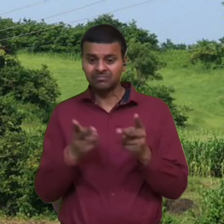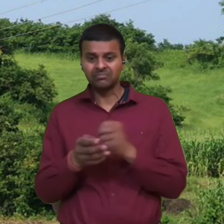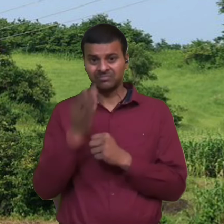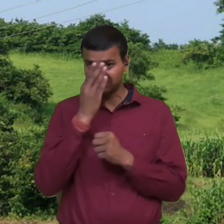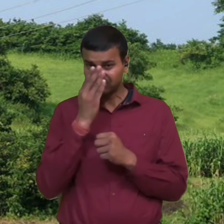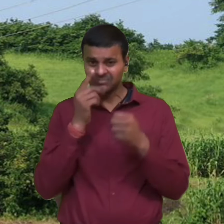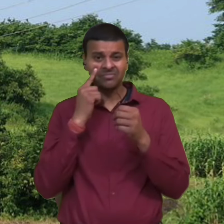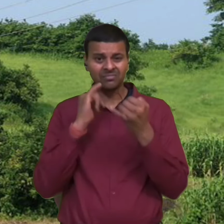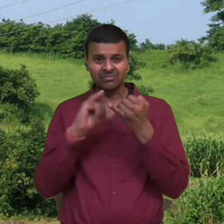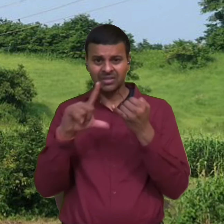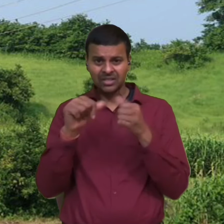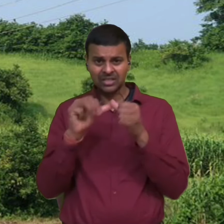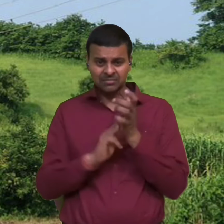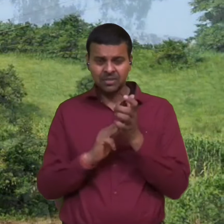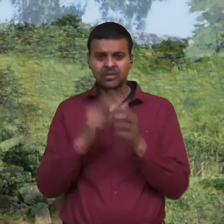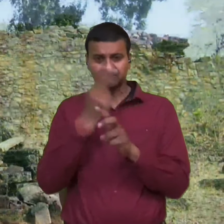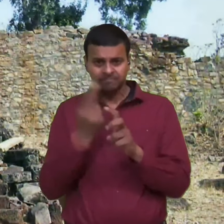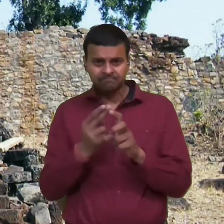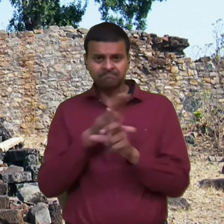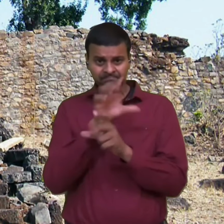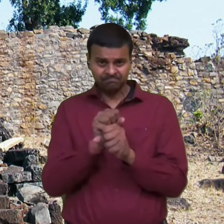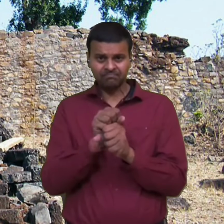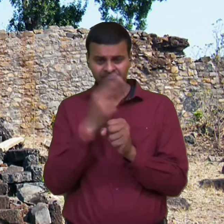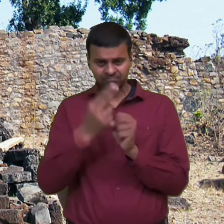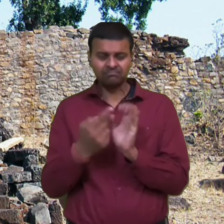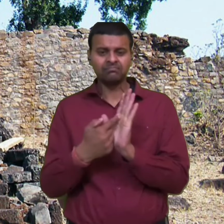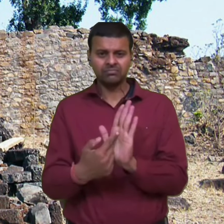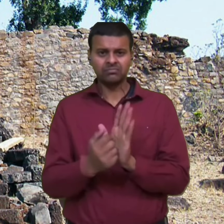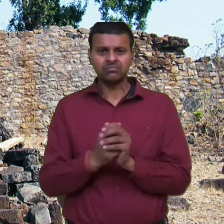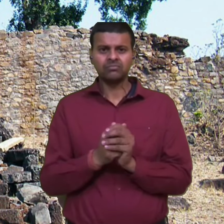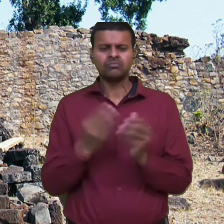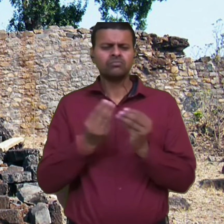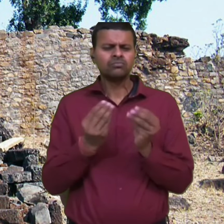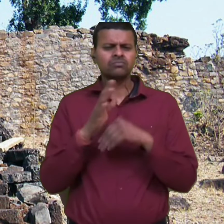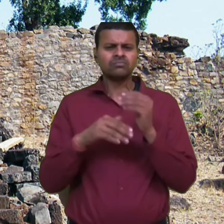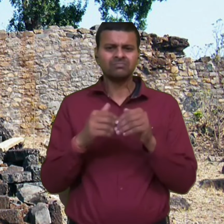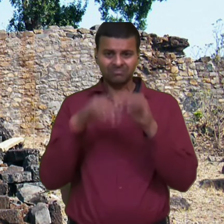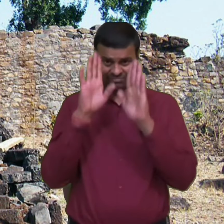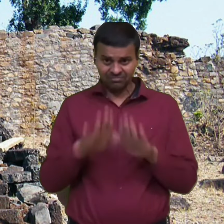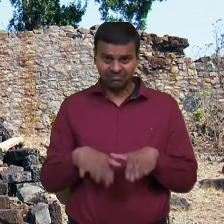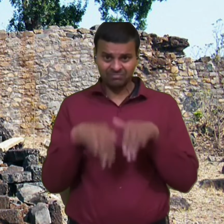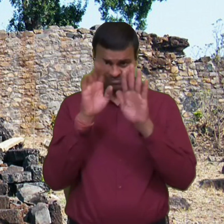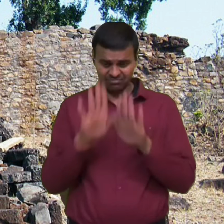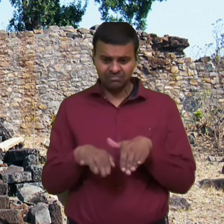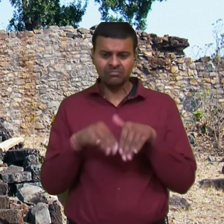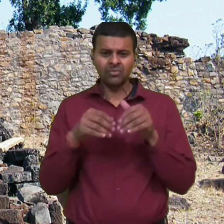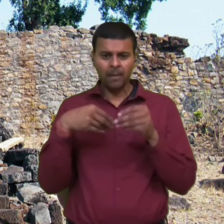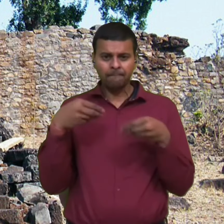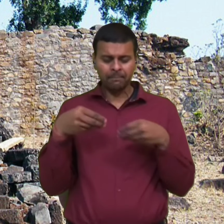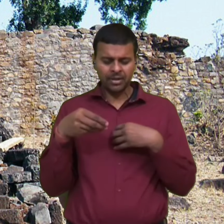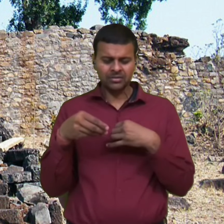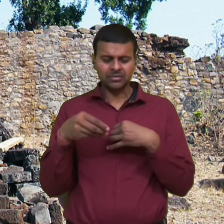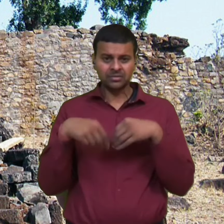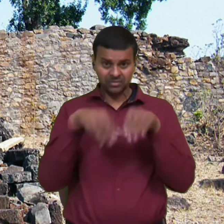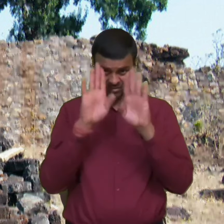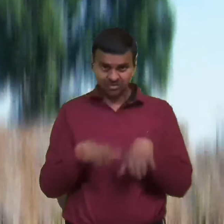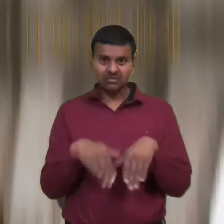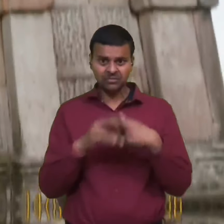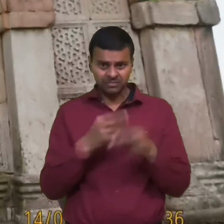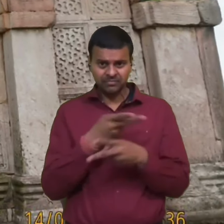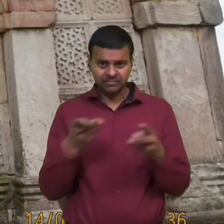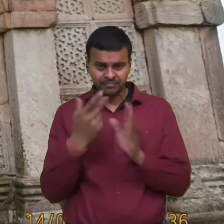side, except the southern entrance. The arches are filled with carved panels featuring Islamic